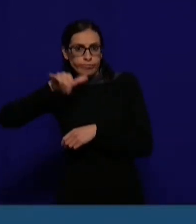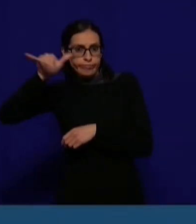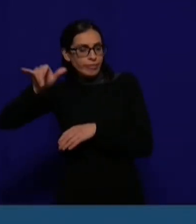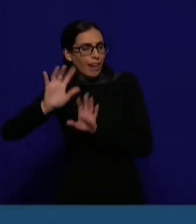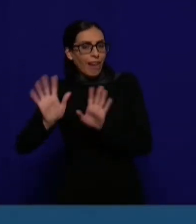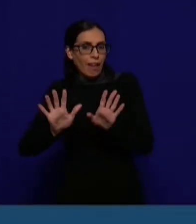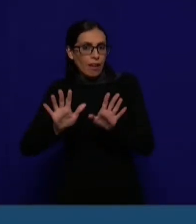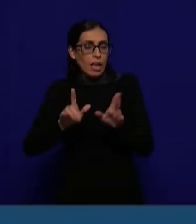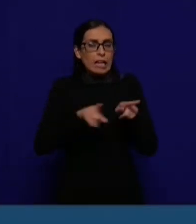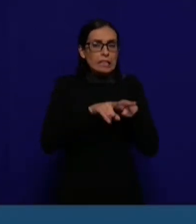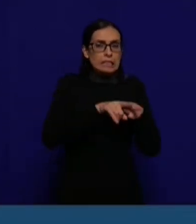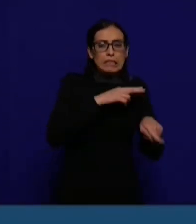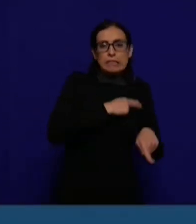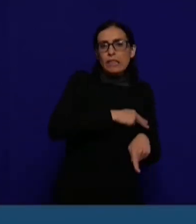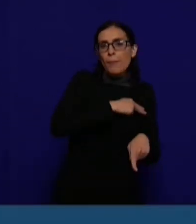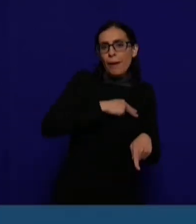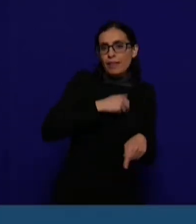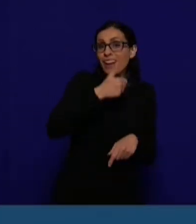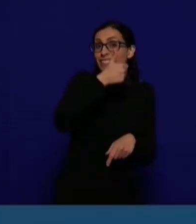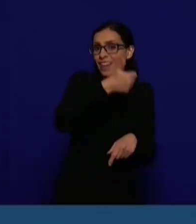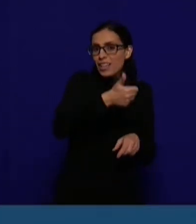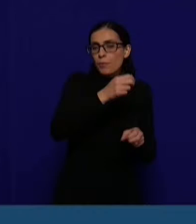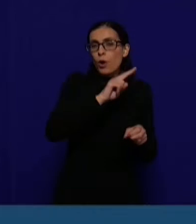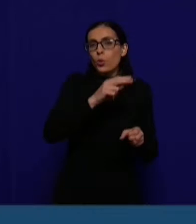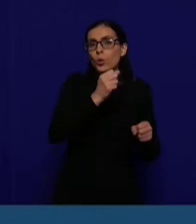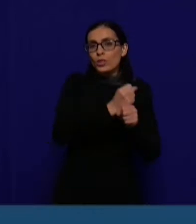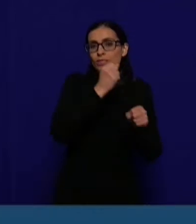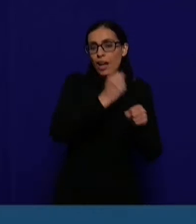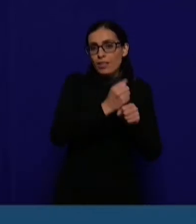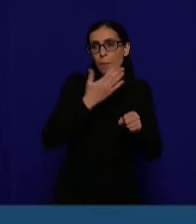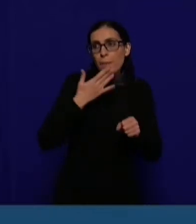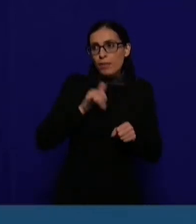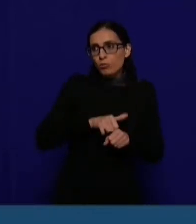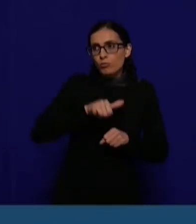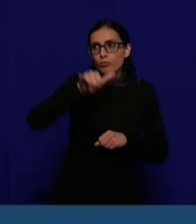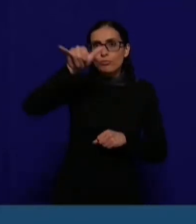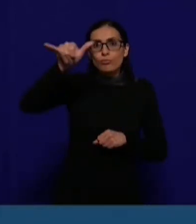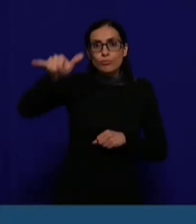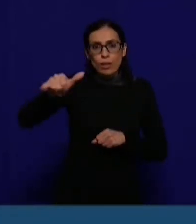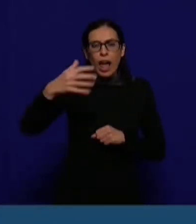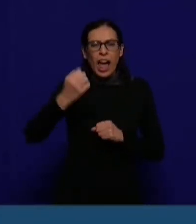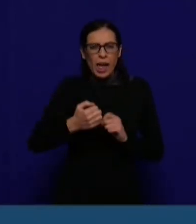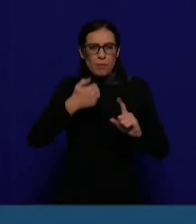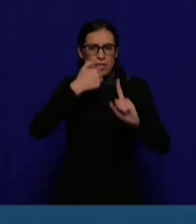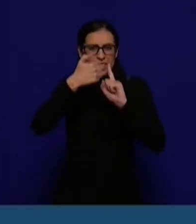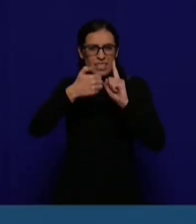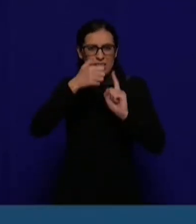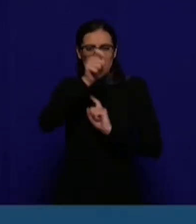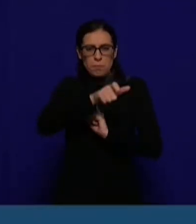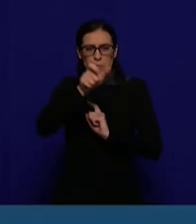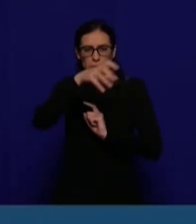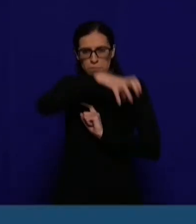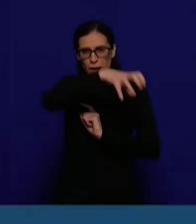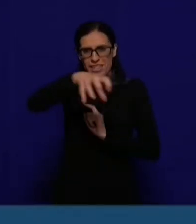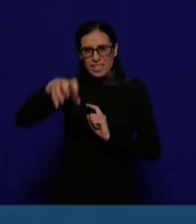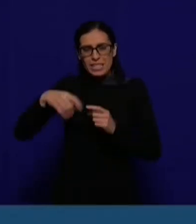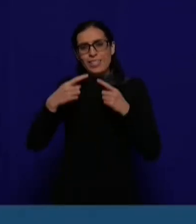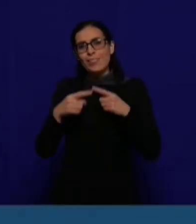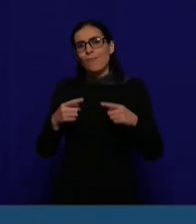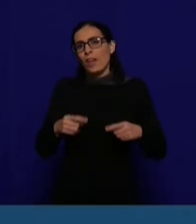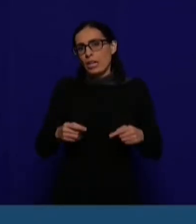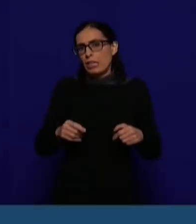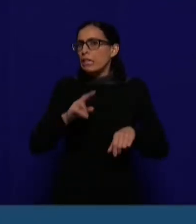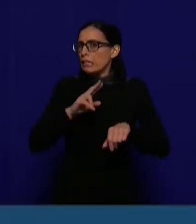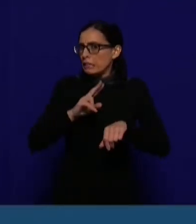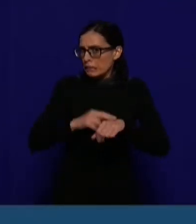ħatkun qiegħda taħdem jekk inti tmur f'pajjiżi fejn hija operabbli li hemm 16 pajjiż fl-Ewropa li hi taħdem hemmhekk ukoll. Allura inti wkoll